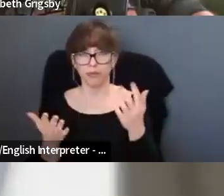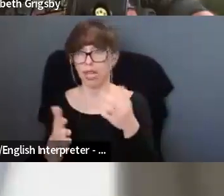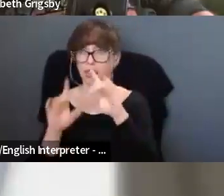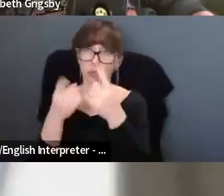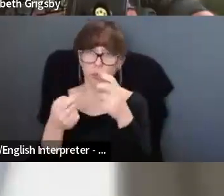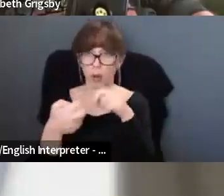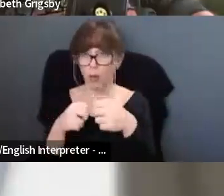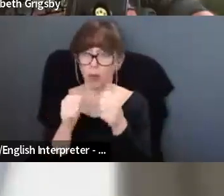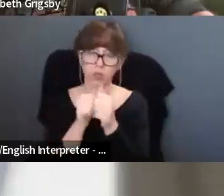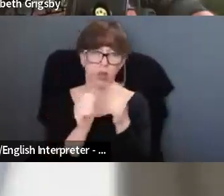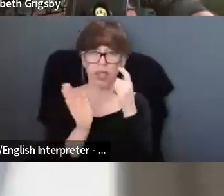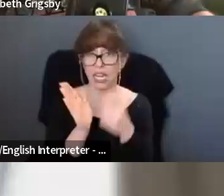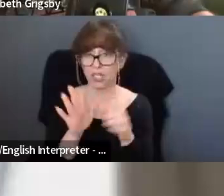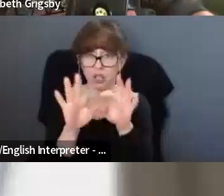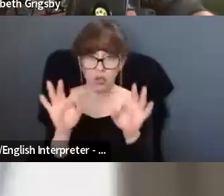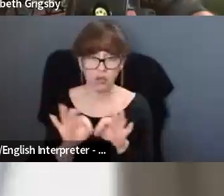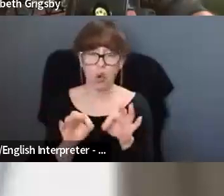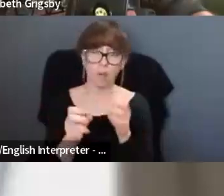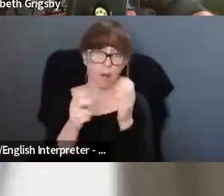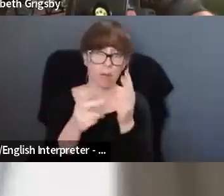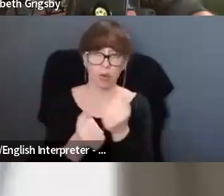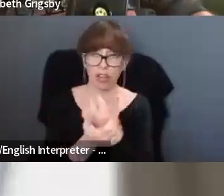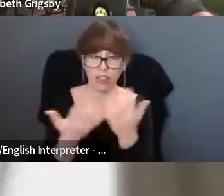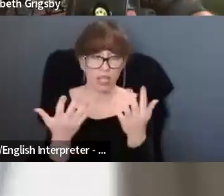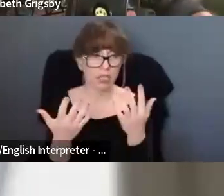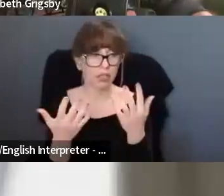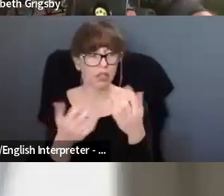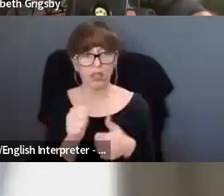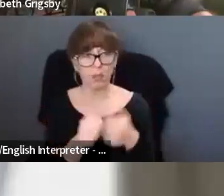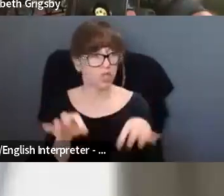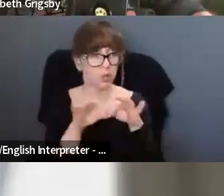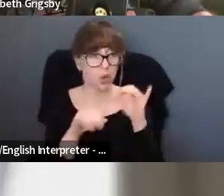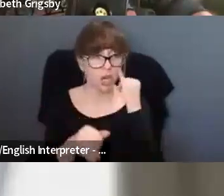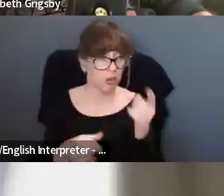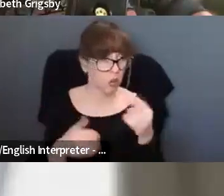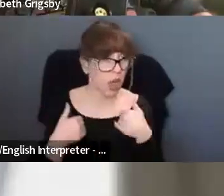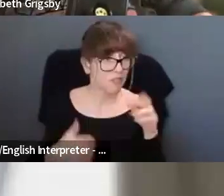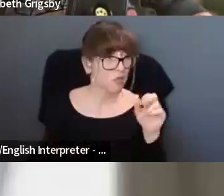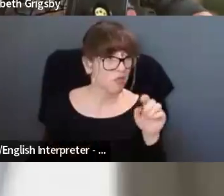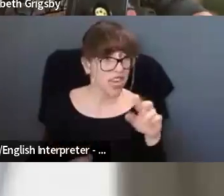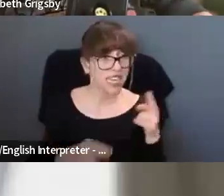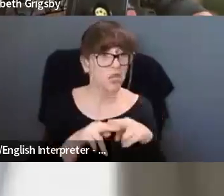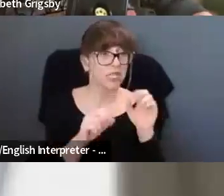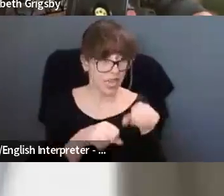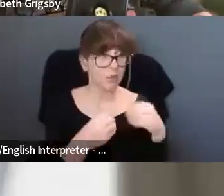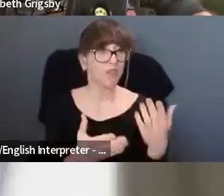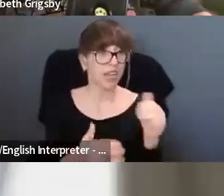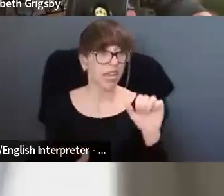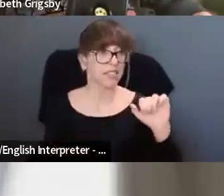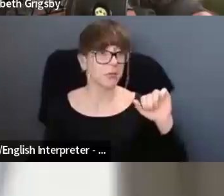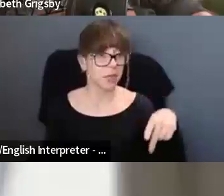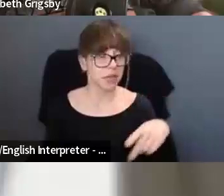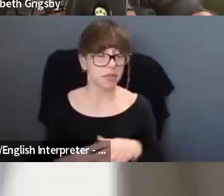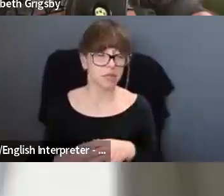all in, what's most important to us is that if you're going to get a rate increase, we can get it to you as quickly as possible. We know that there might be